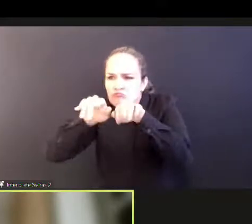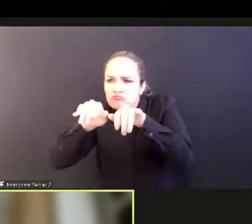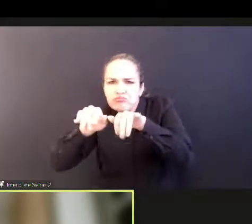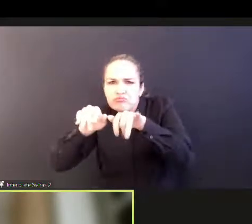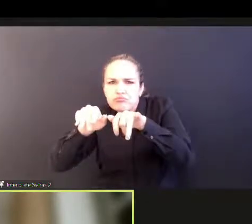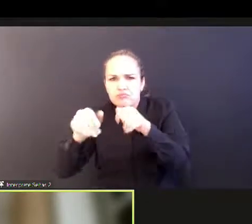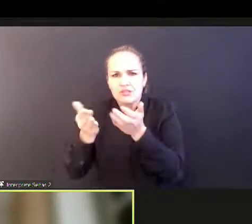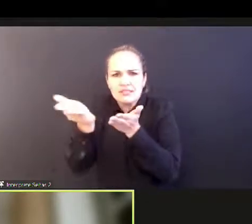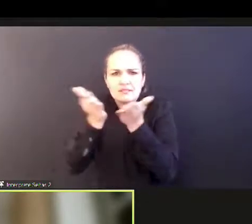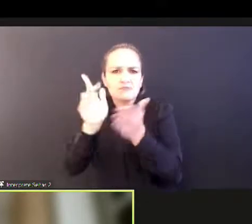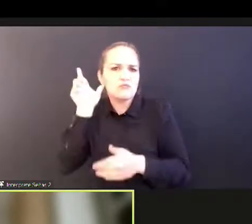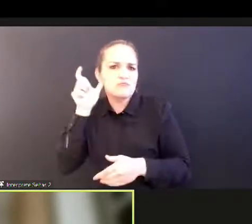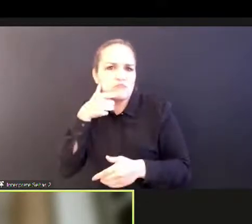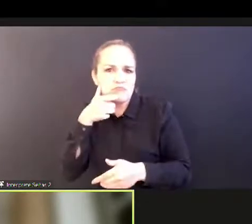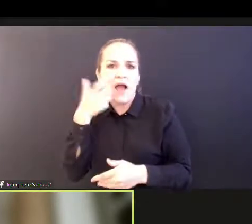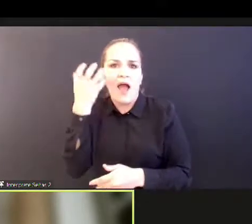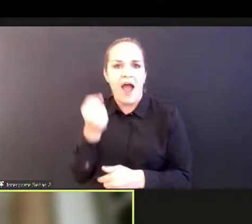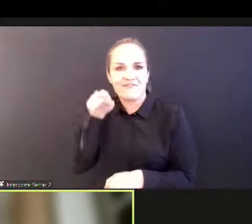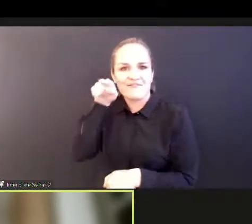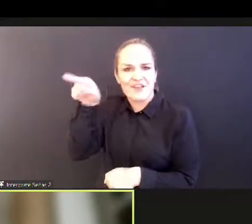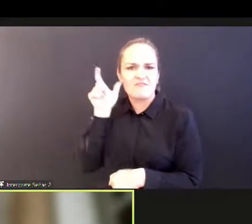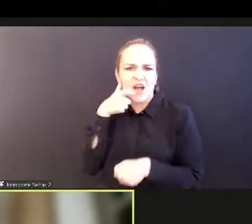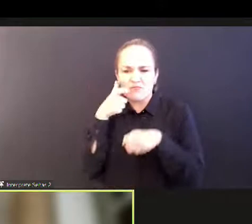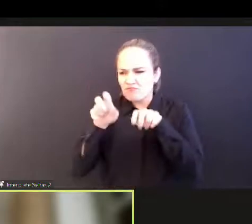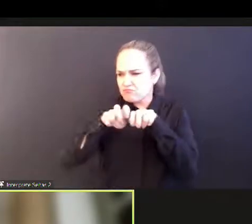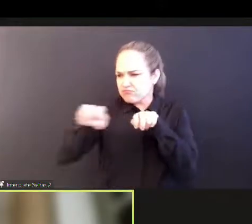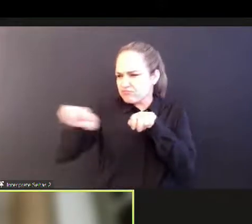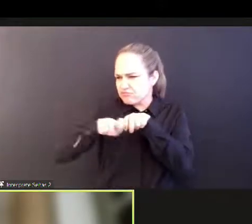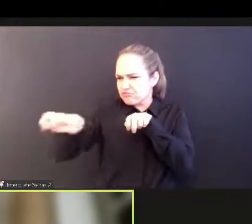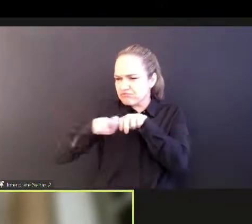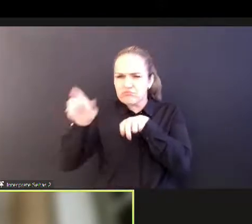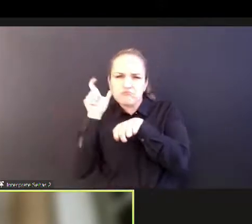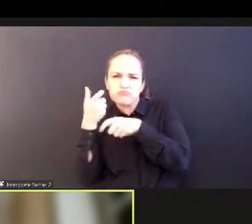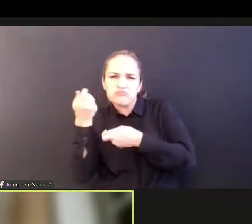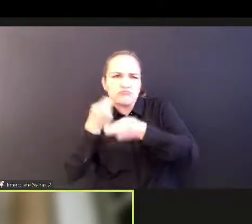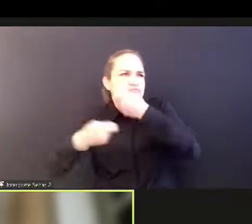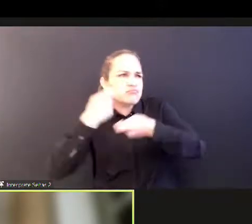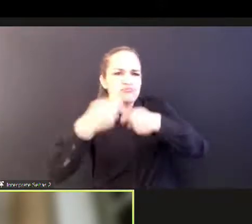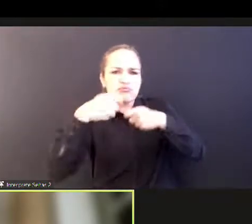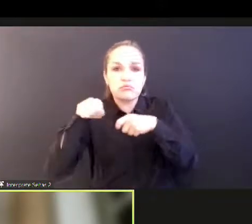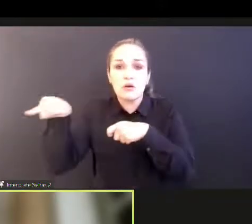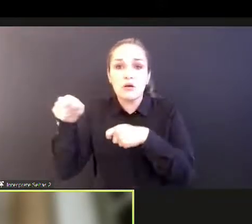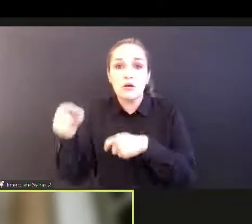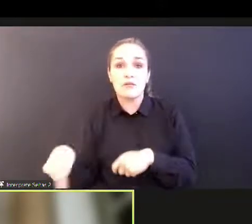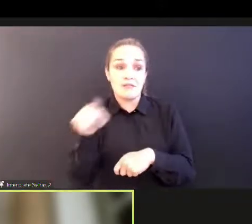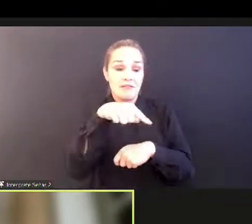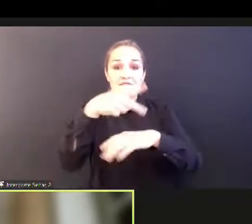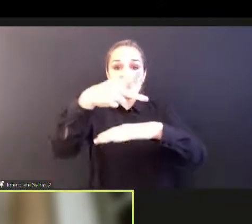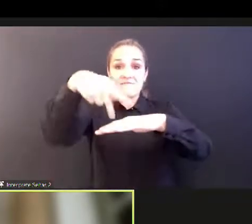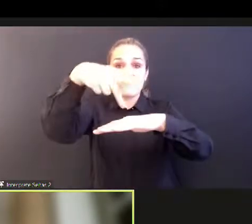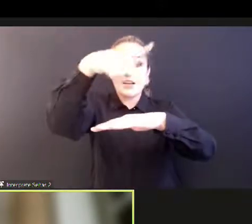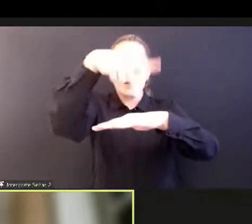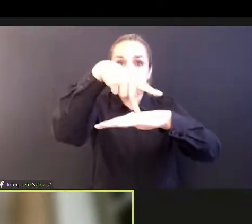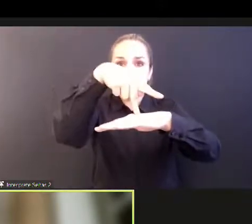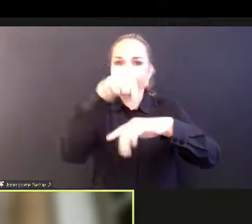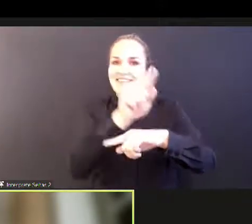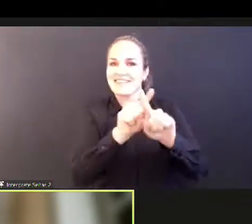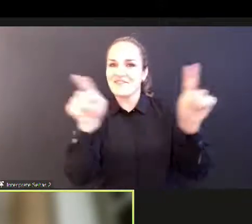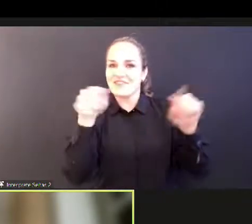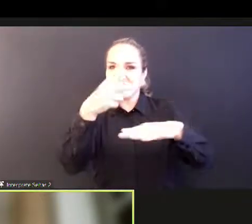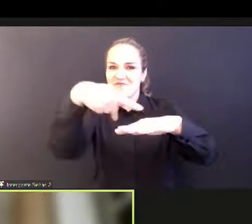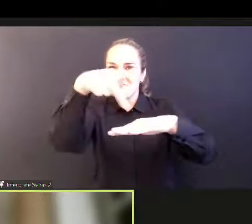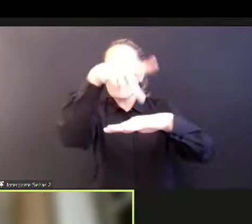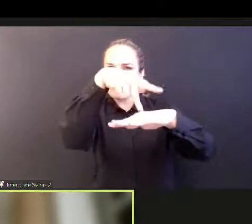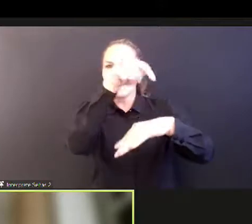getting into value-added sort of services. When you look at Philippines, you have animation, healthcare outsourcing.